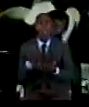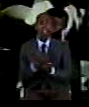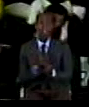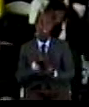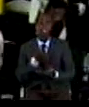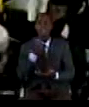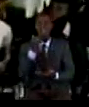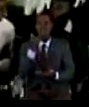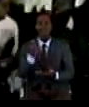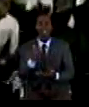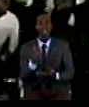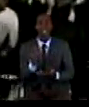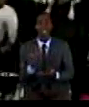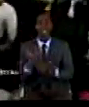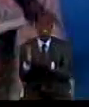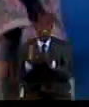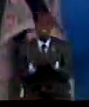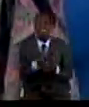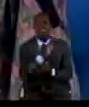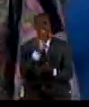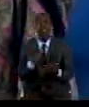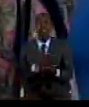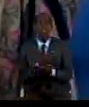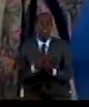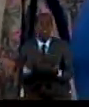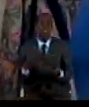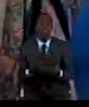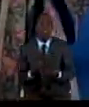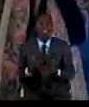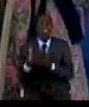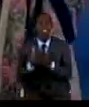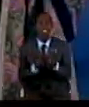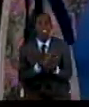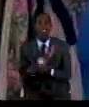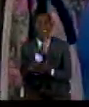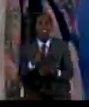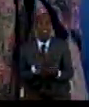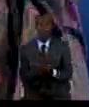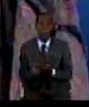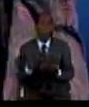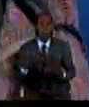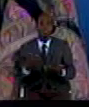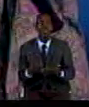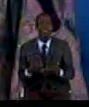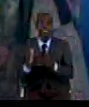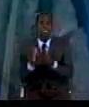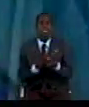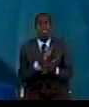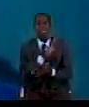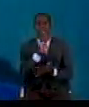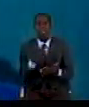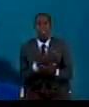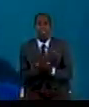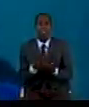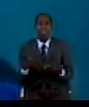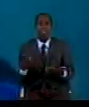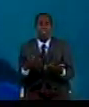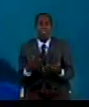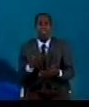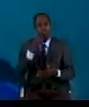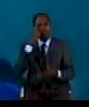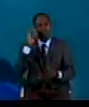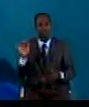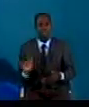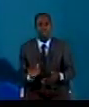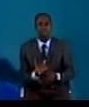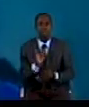amen, amen. Jesus never, he has never failed, he will never, never fail.